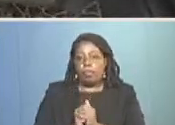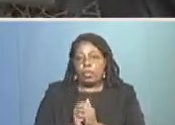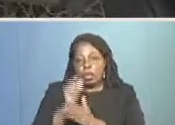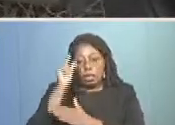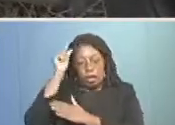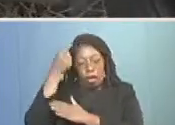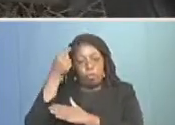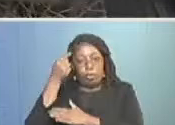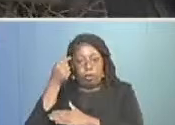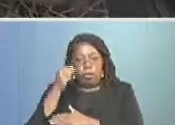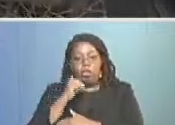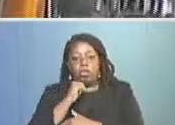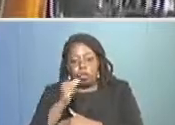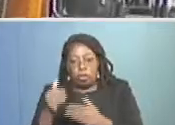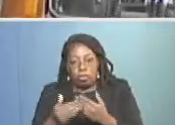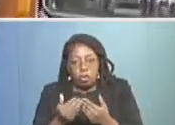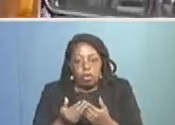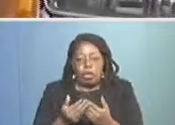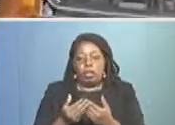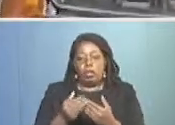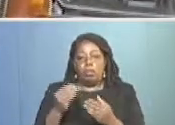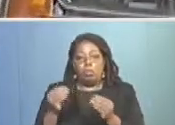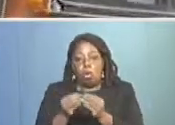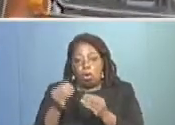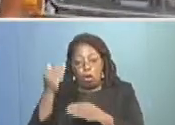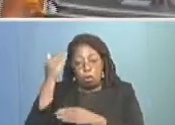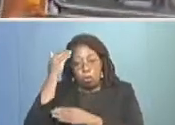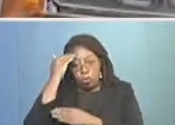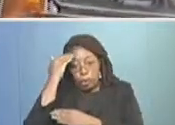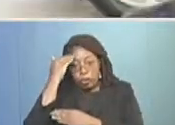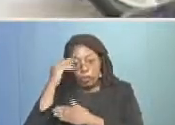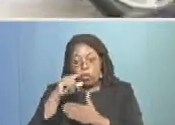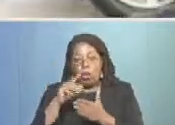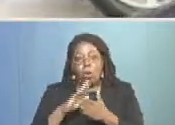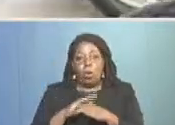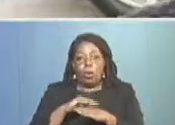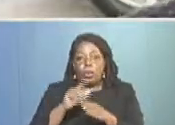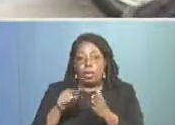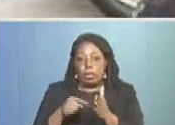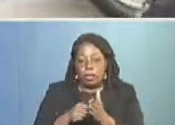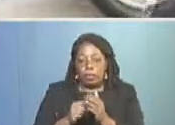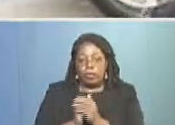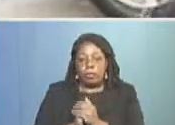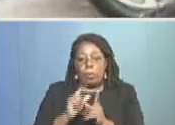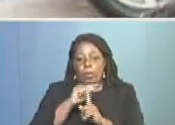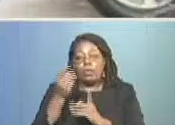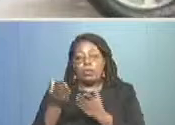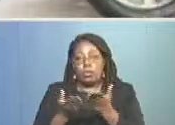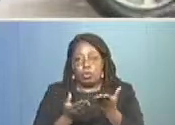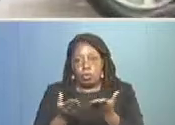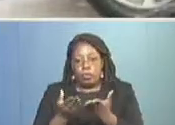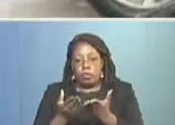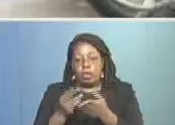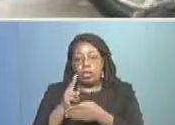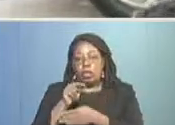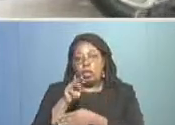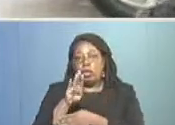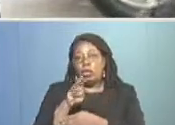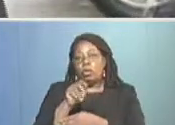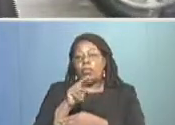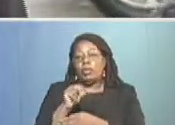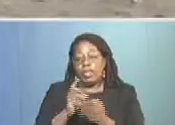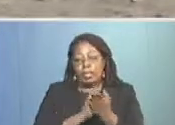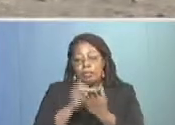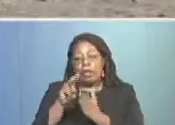is not letting up on generating more awareness on this vexing issue. Minister of State for Social Services and Urban Development, Lisa Ramming,